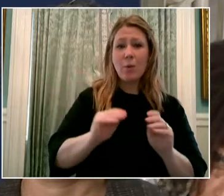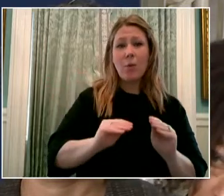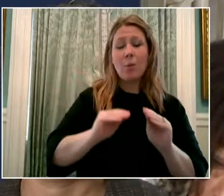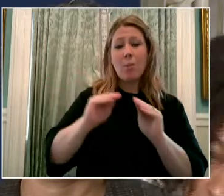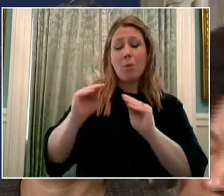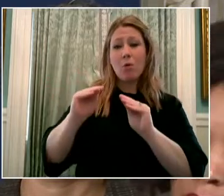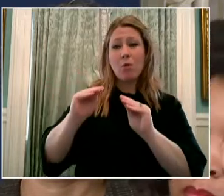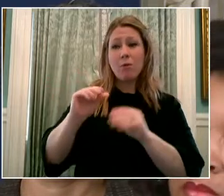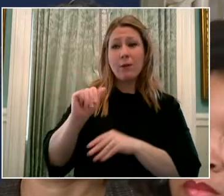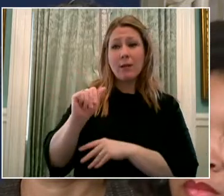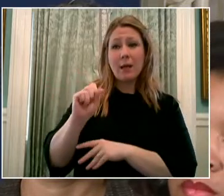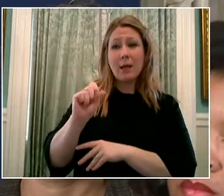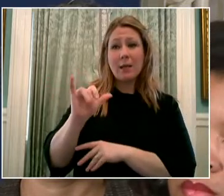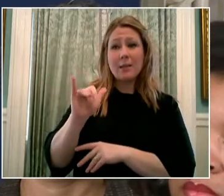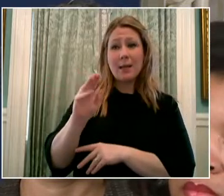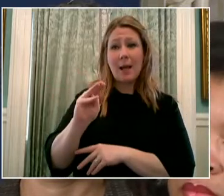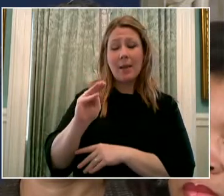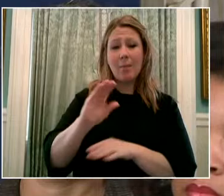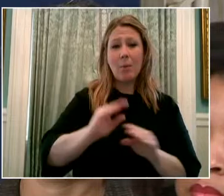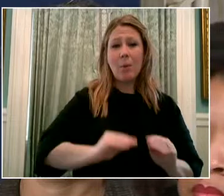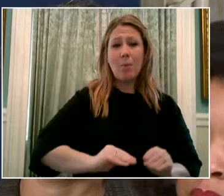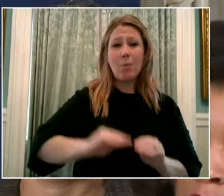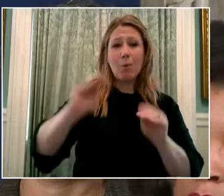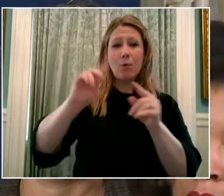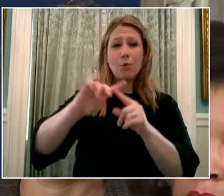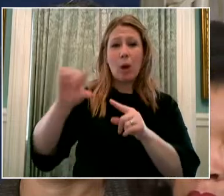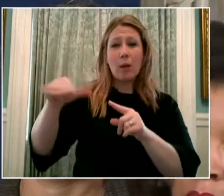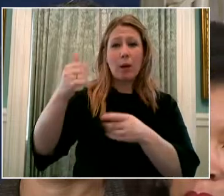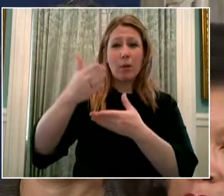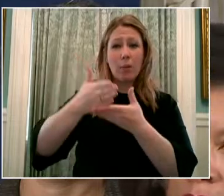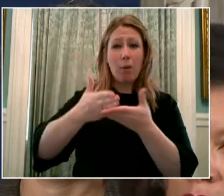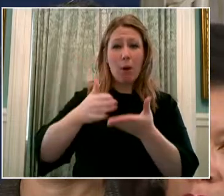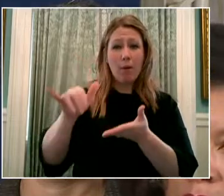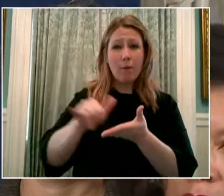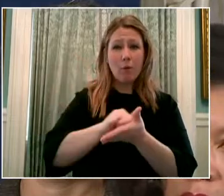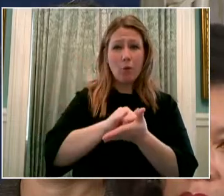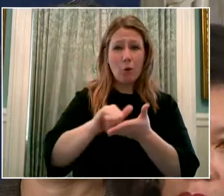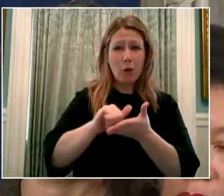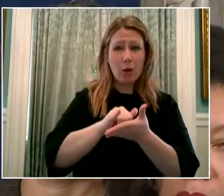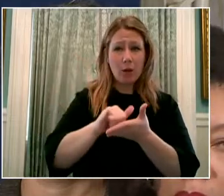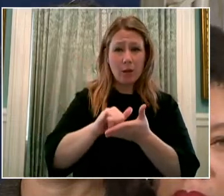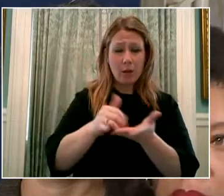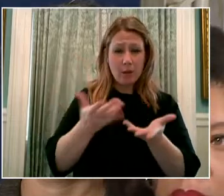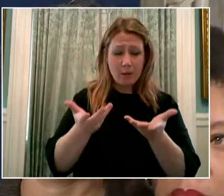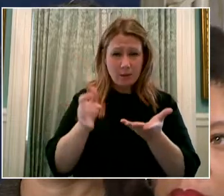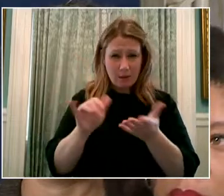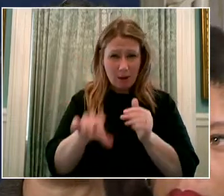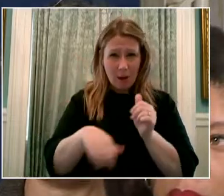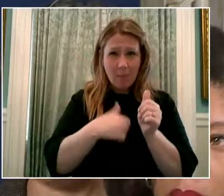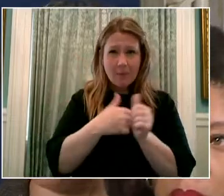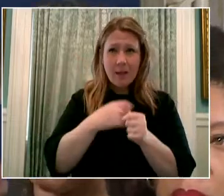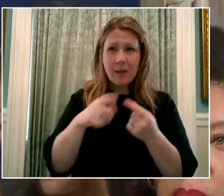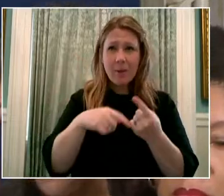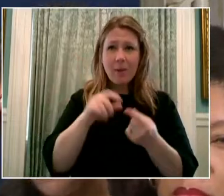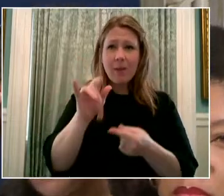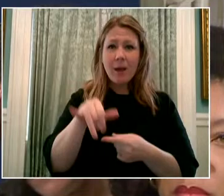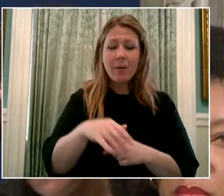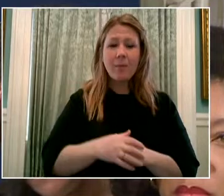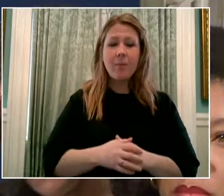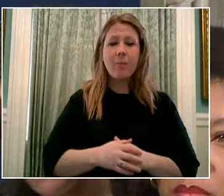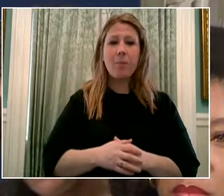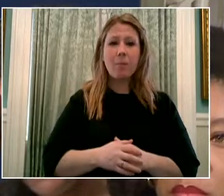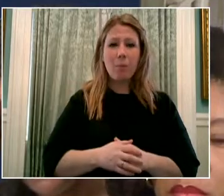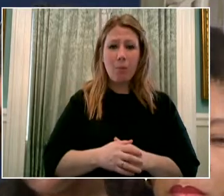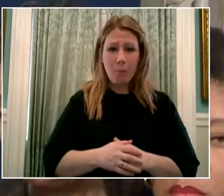local administration on that matter. Has anybody heard that call, or they're pretending that they're not listening to it? Let me tell you what we hear. When we speak with our